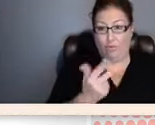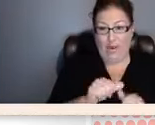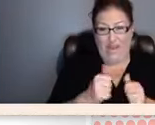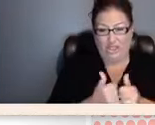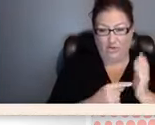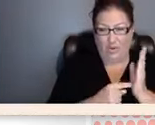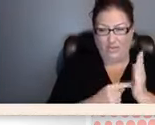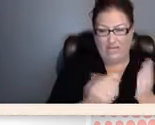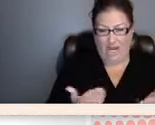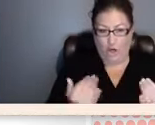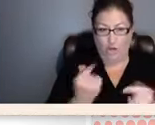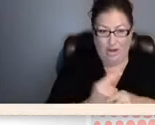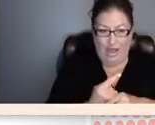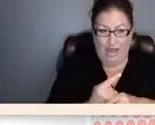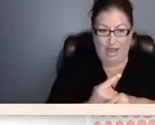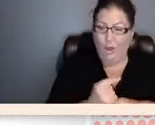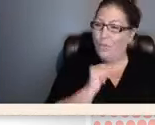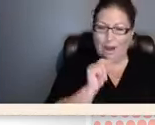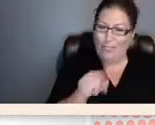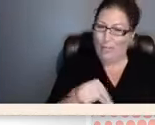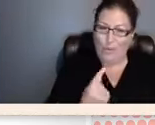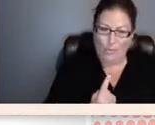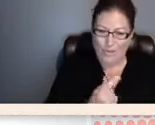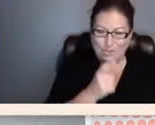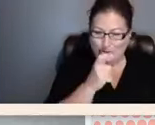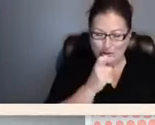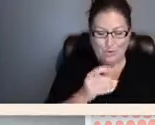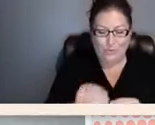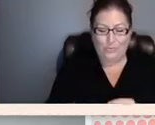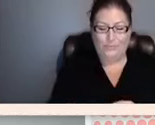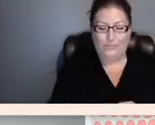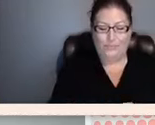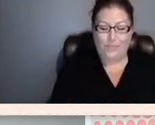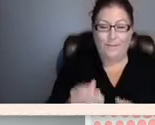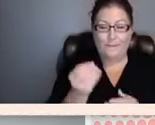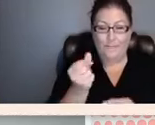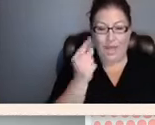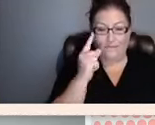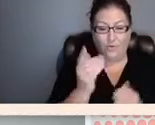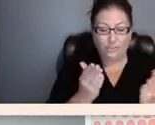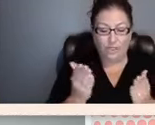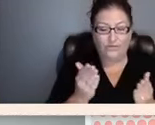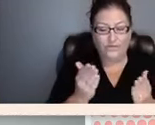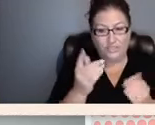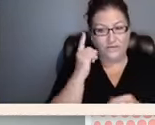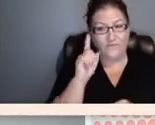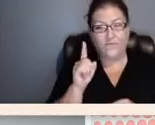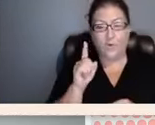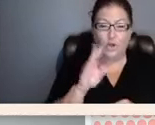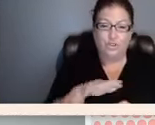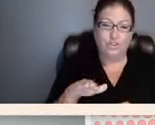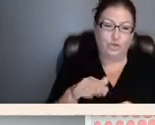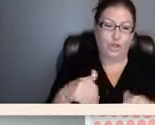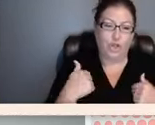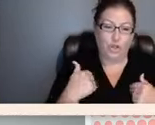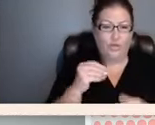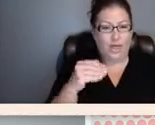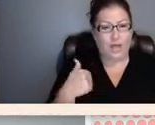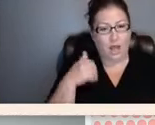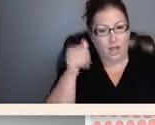here, we're not the only ones who pay for services for children, youth, and young adults. There's